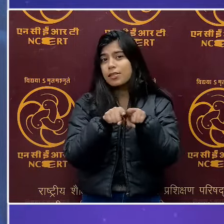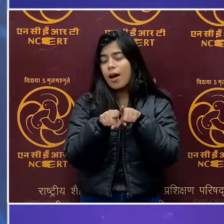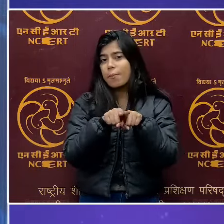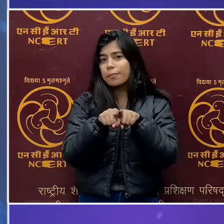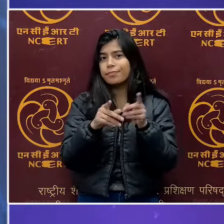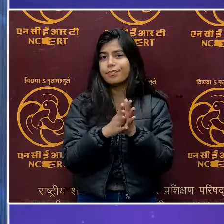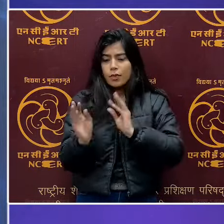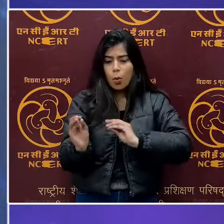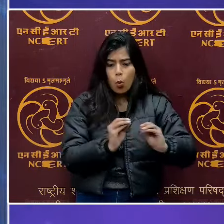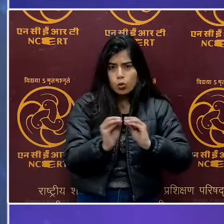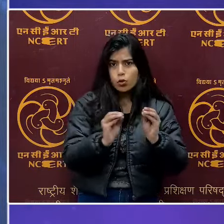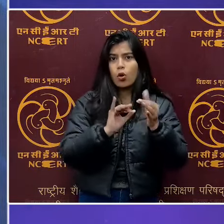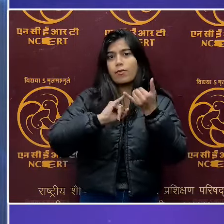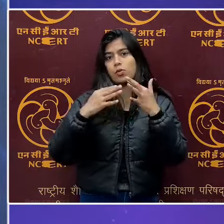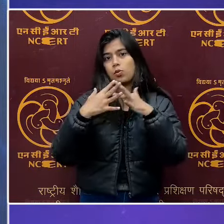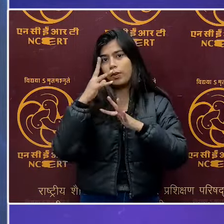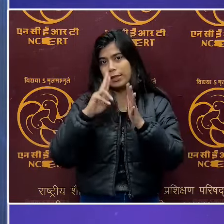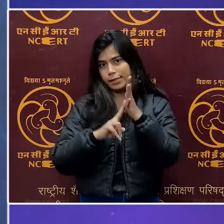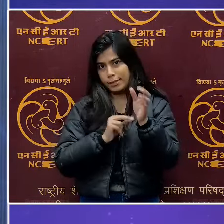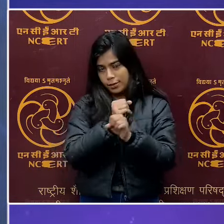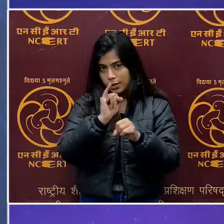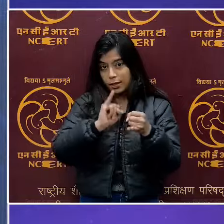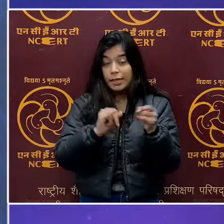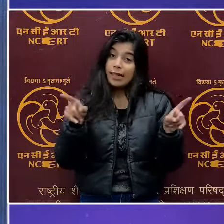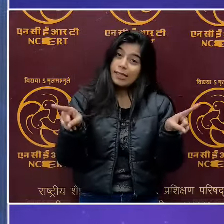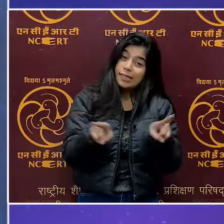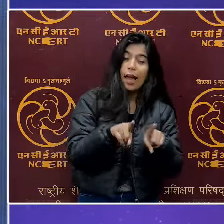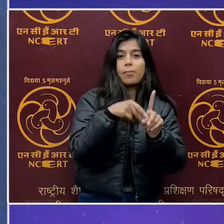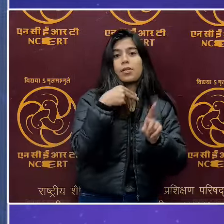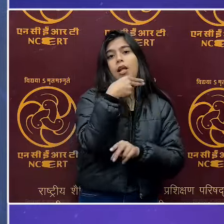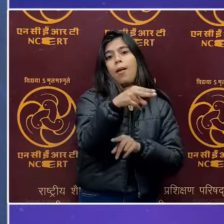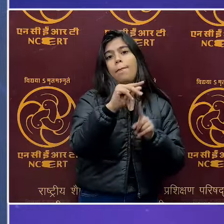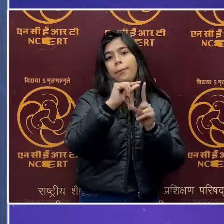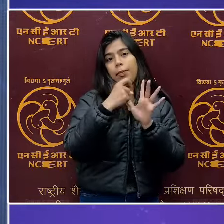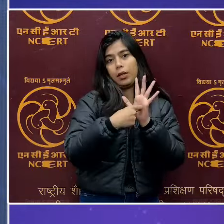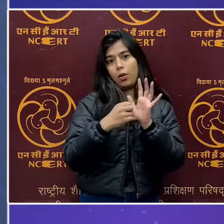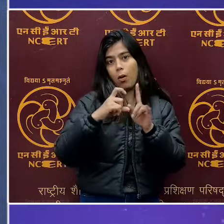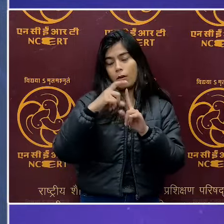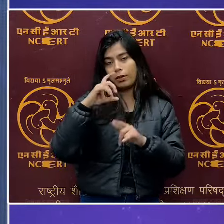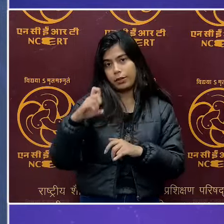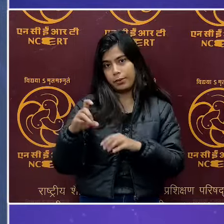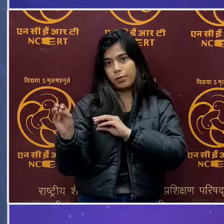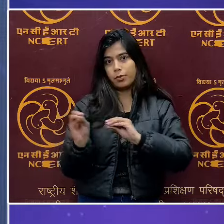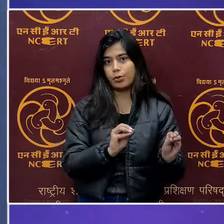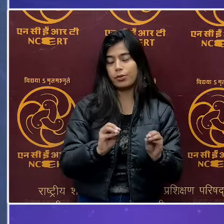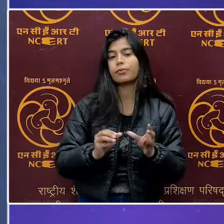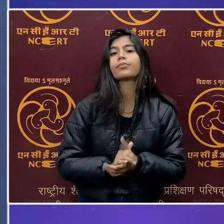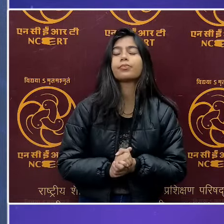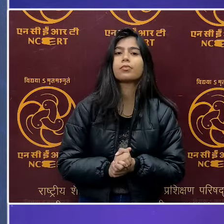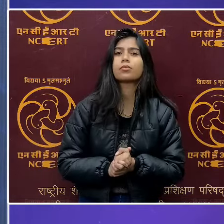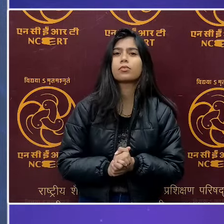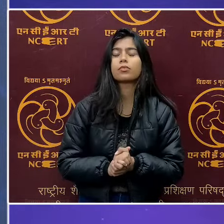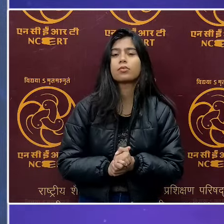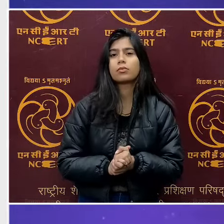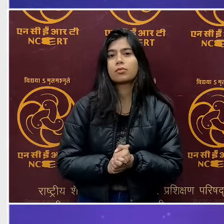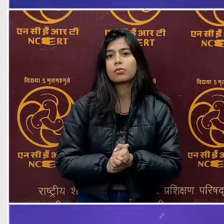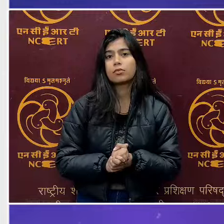motion of a swing is also a periodic motion. Okay. Now, this